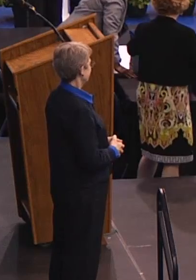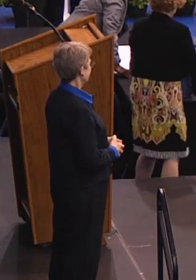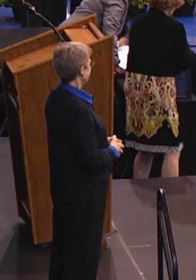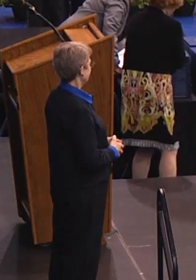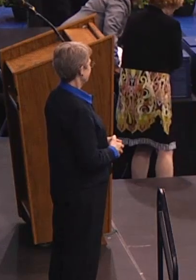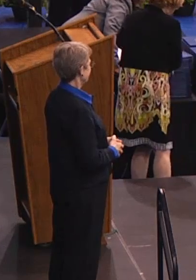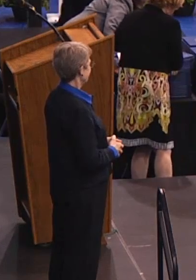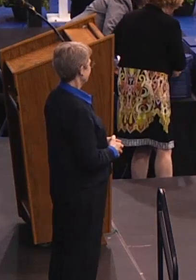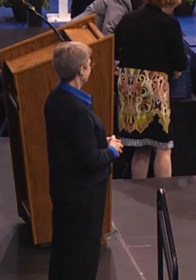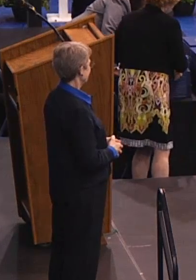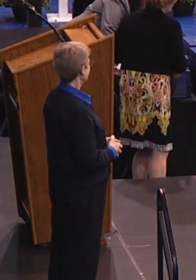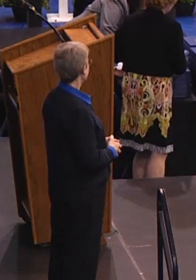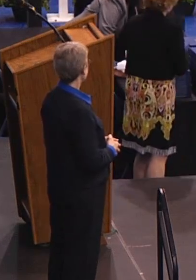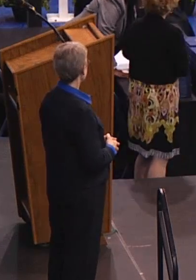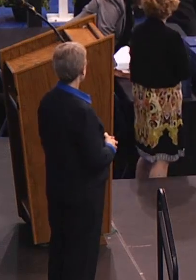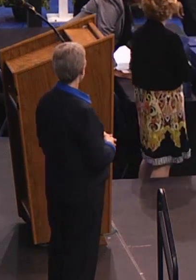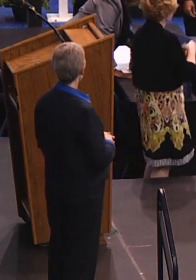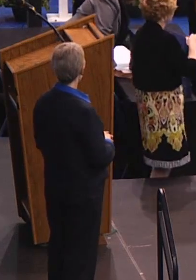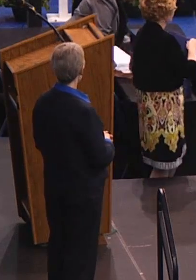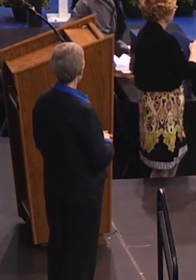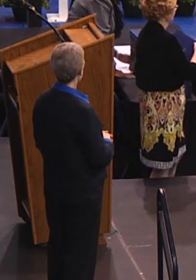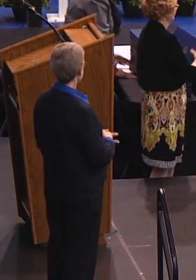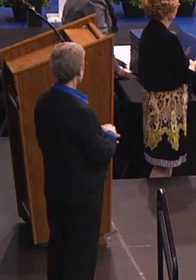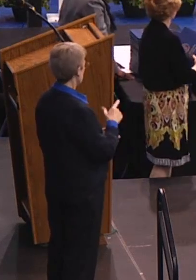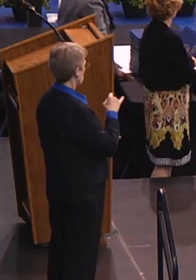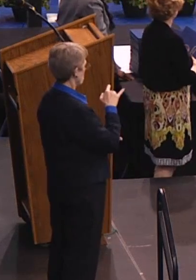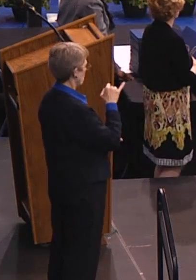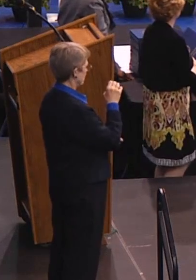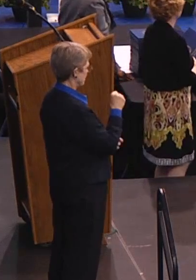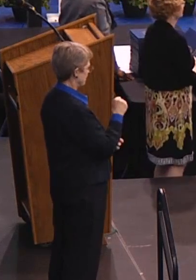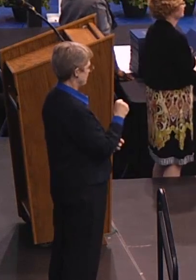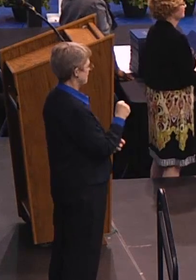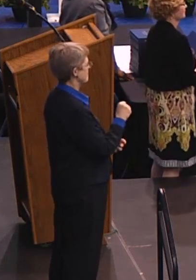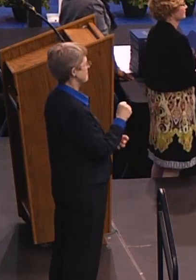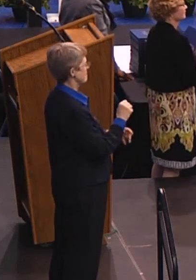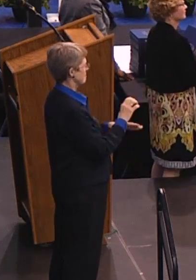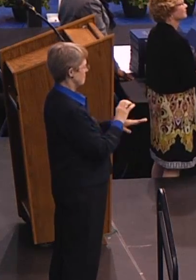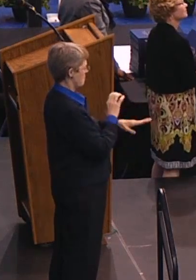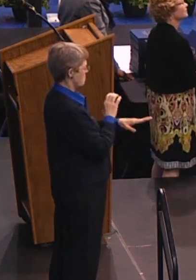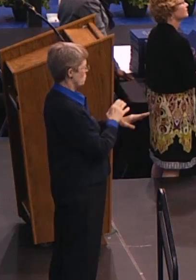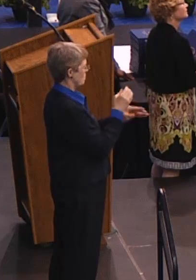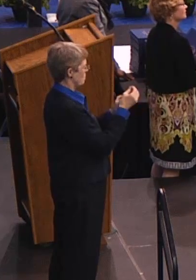Manish Kumar Bhagat, Computer Information Systems, magna cum laude.